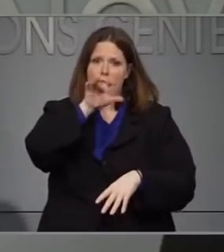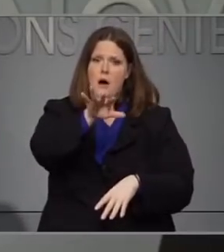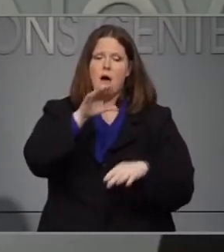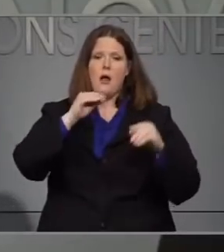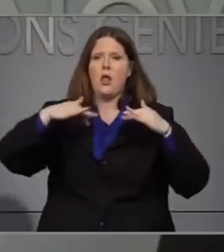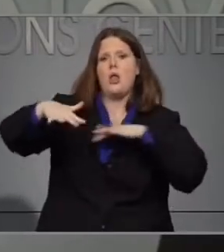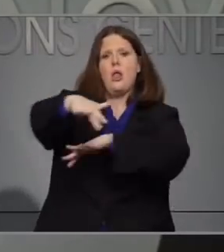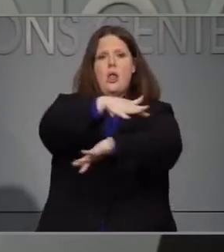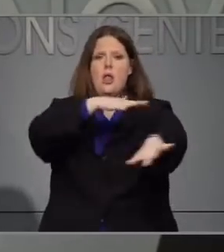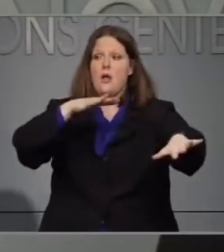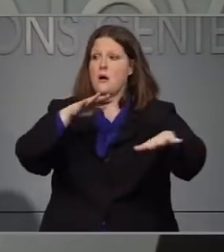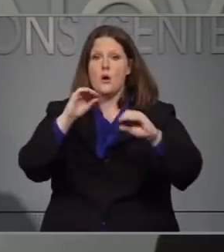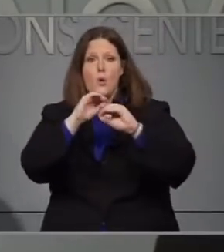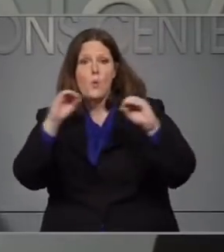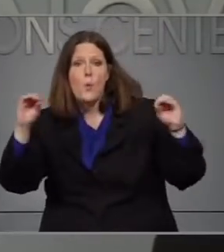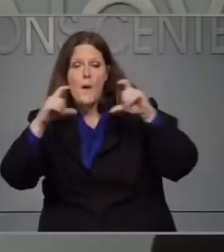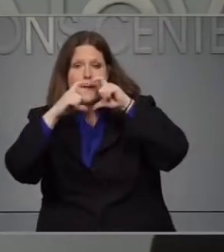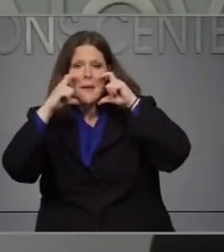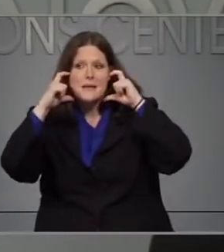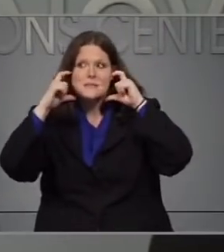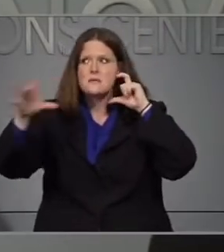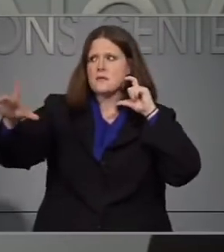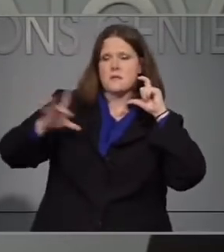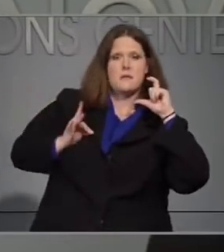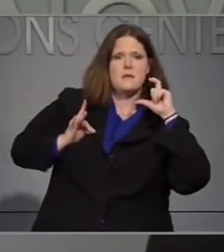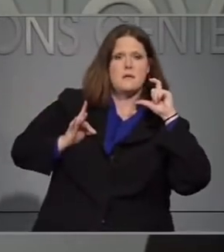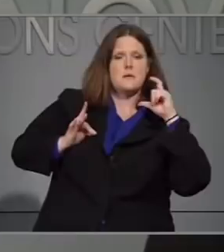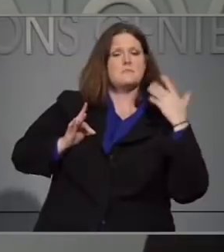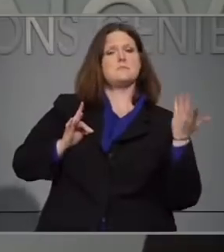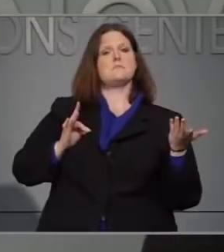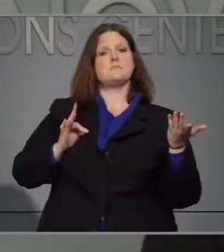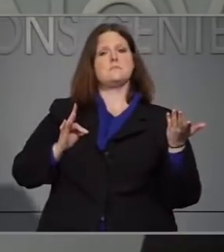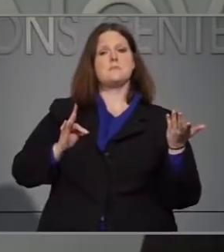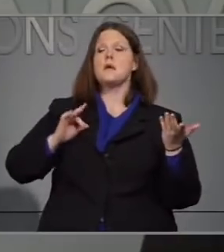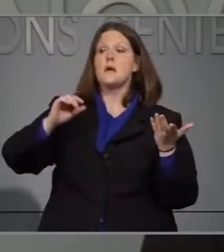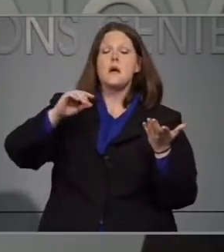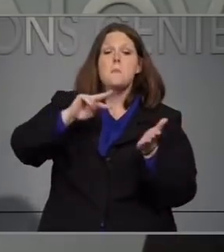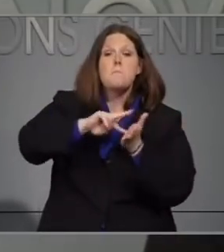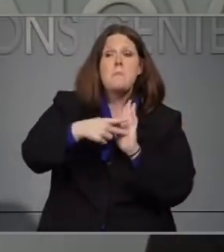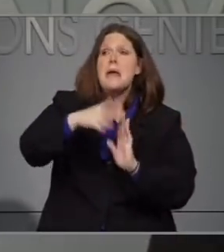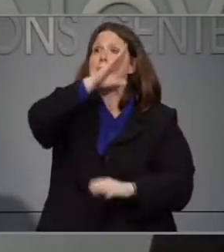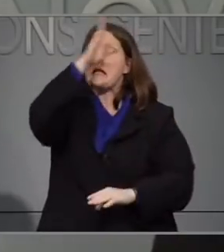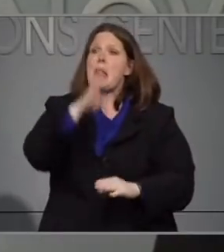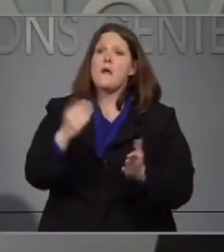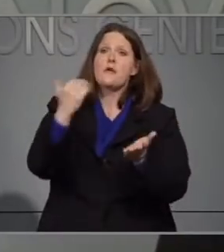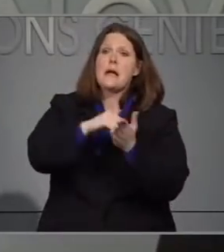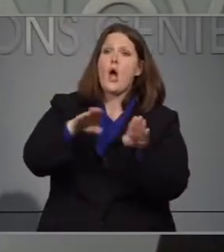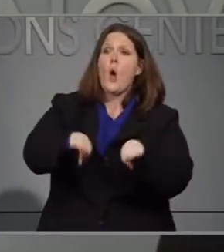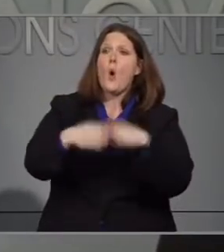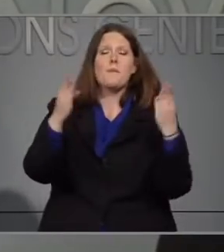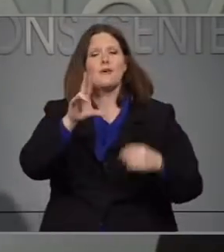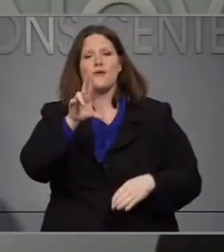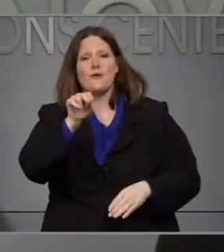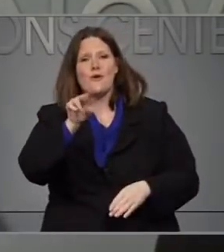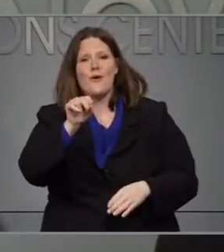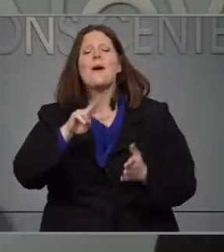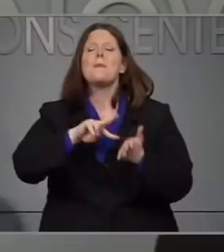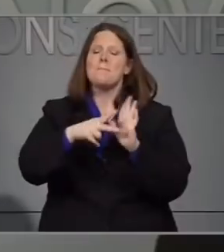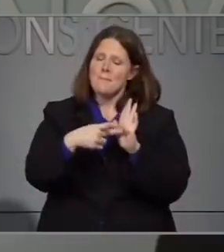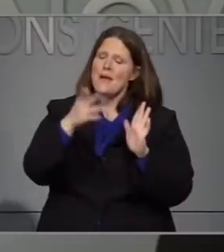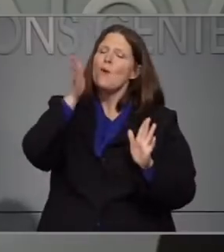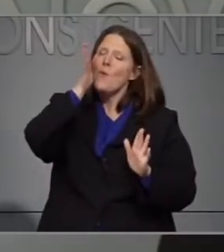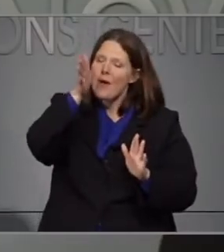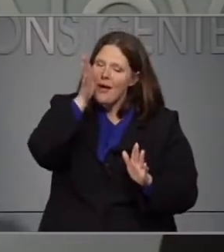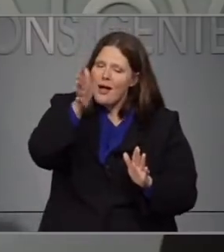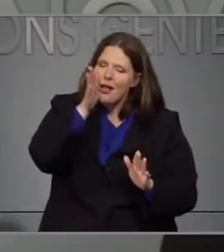in a gym, more risk. It doesn't mean that those are things we can never get back to. It just means we have to work really hard at keeping that